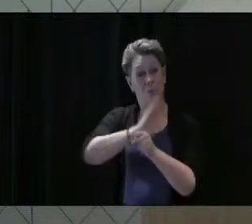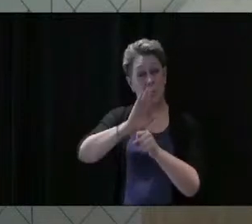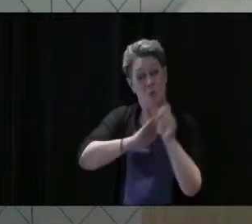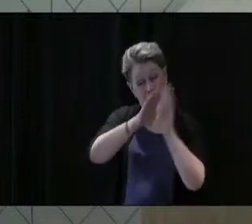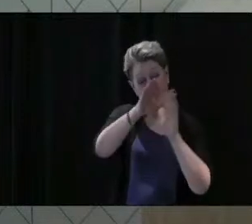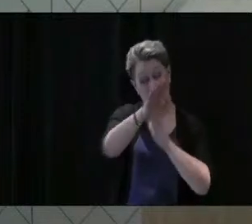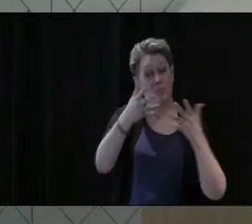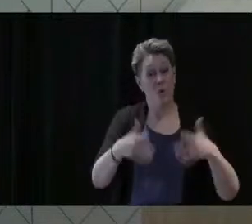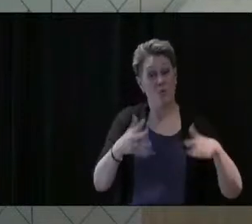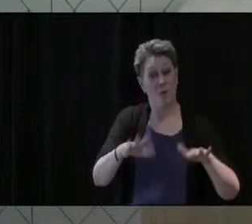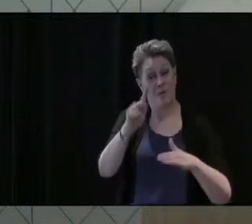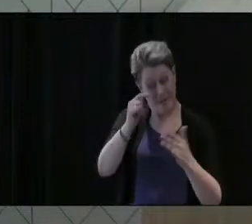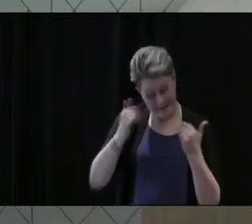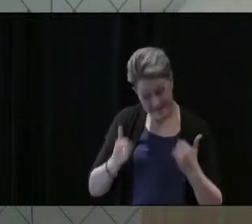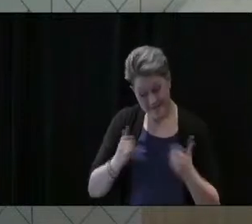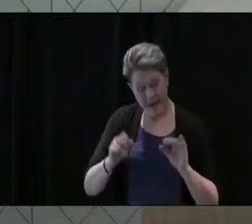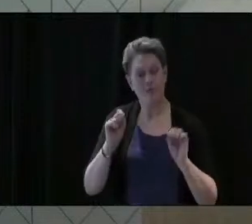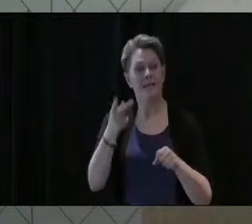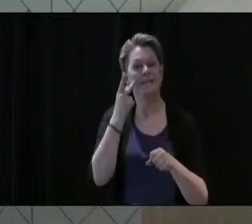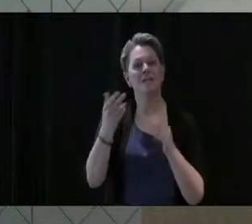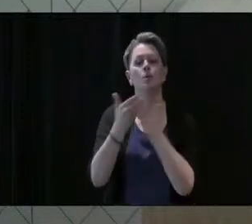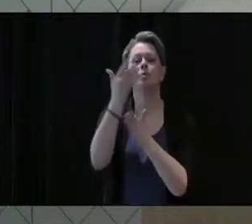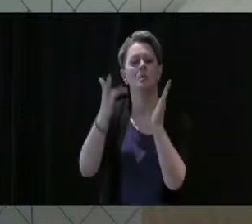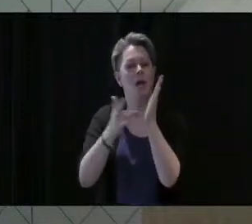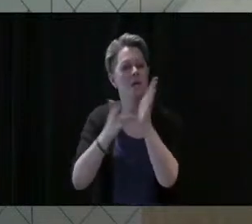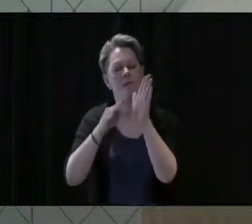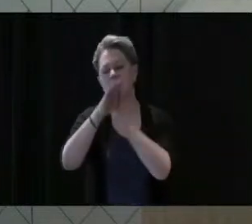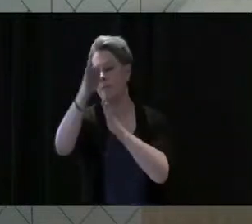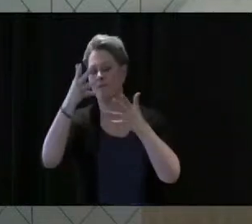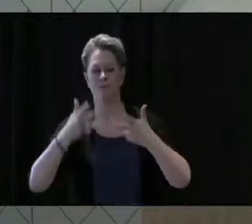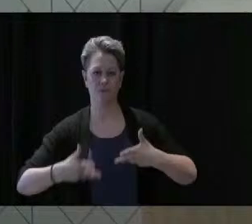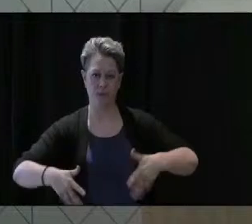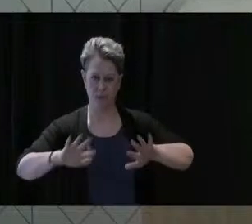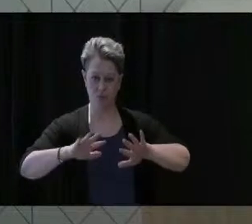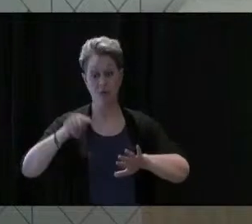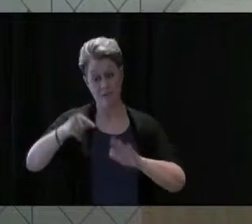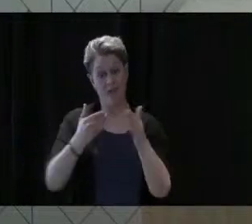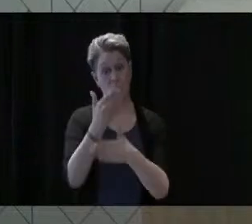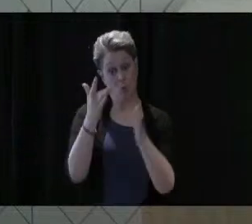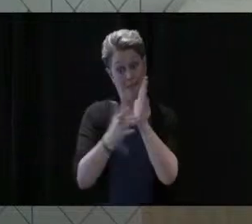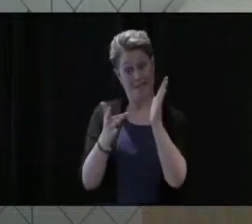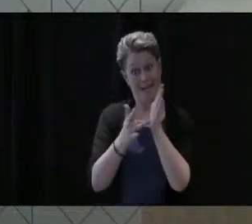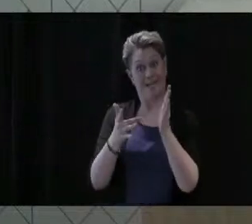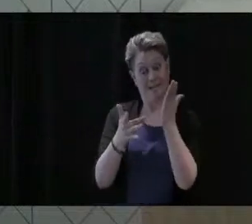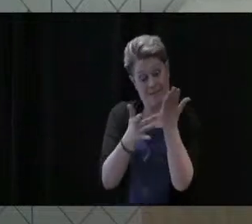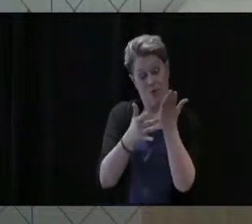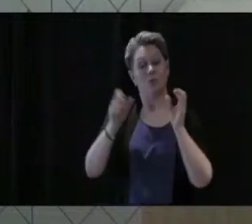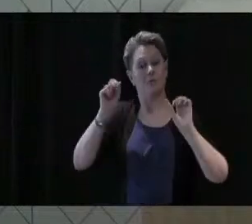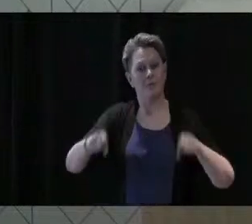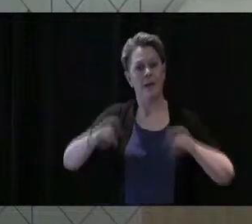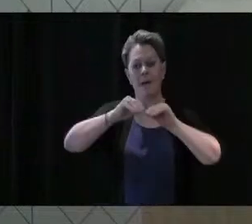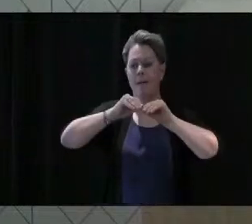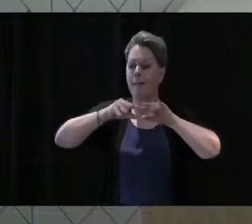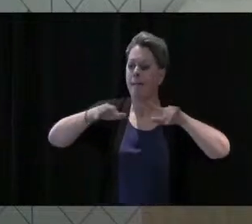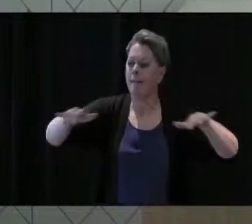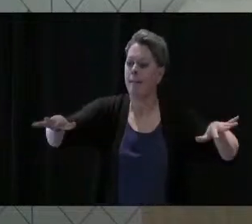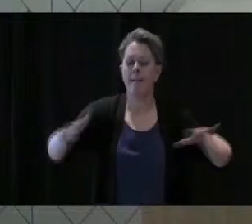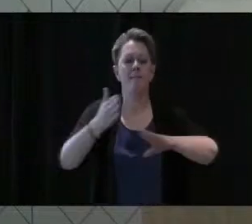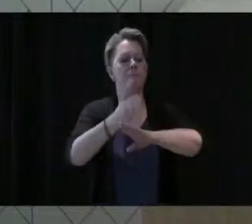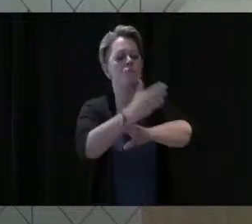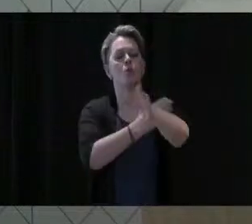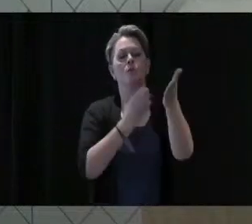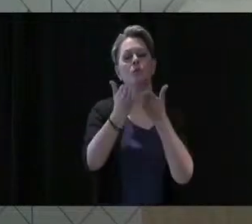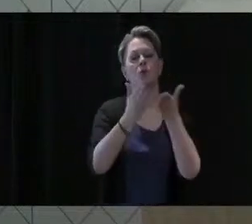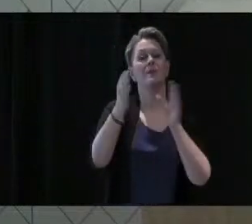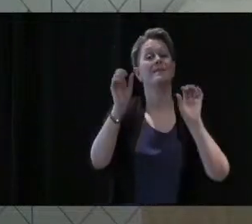New technologies have been developed, they can be deployed to offer improved levels of service and